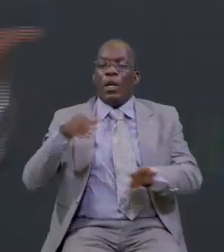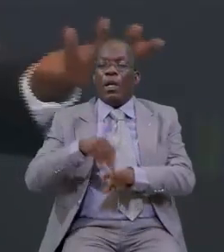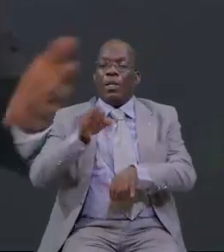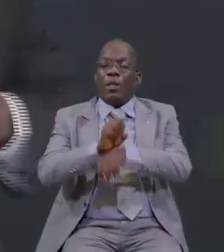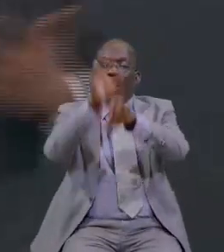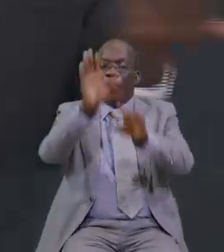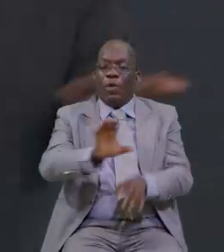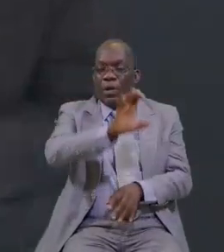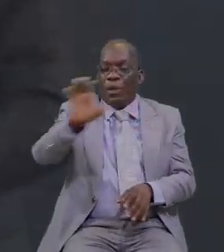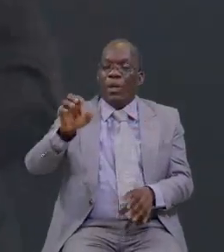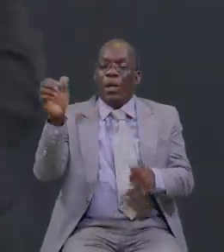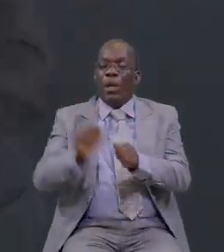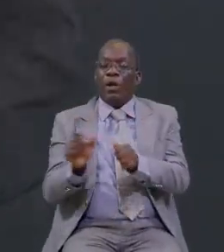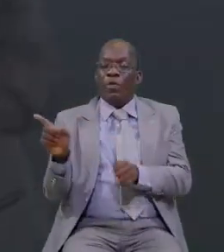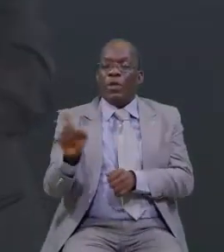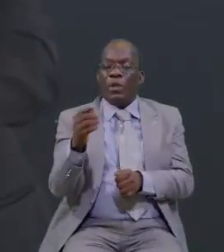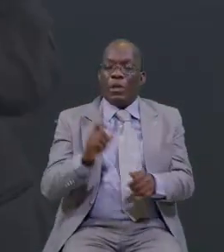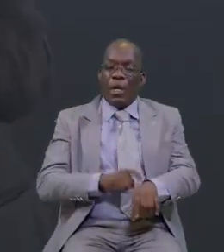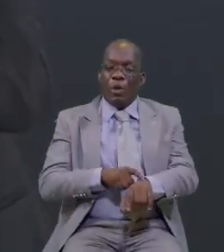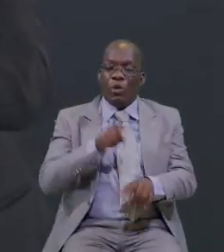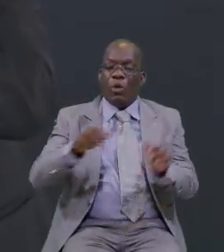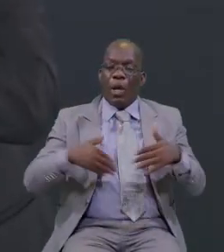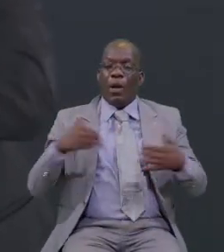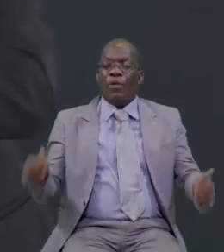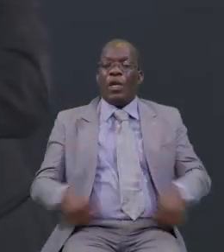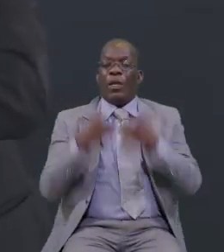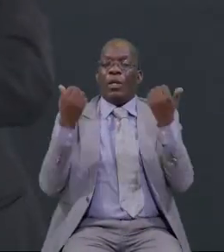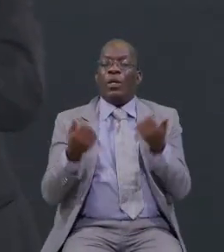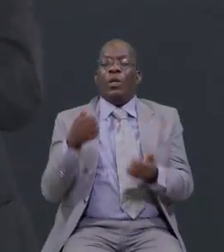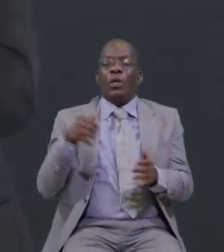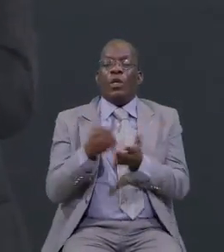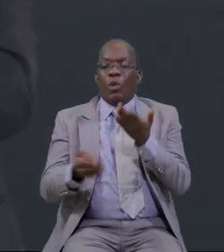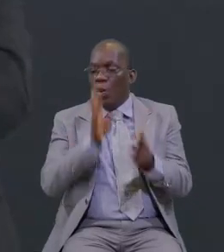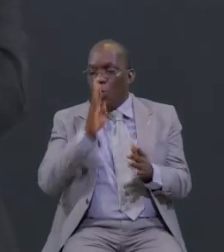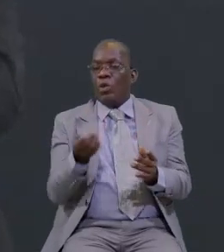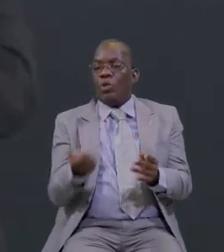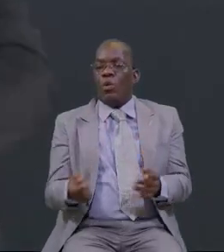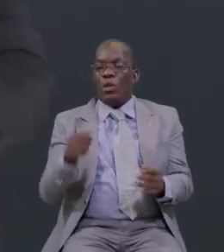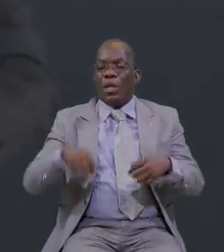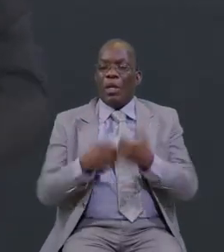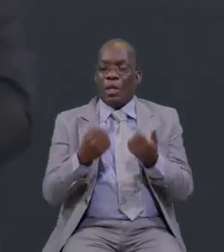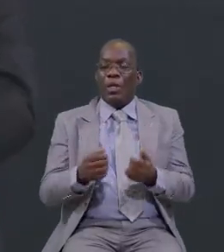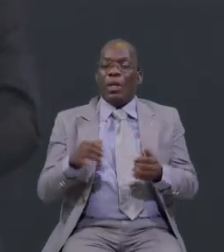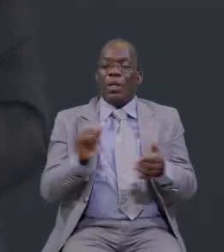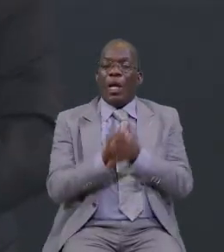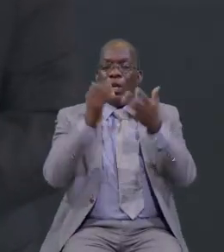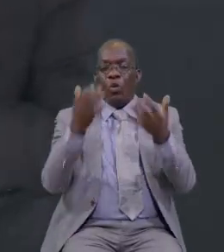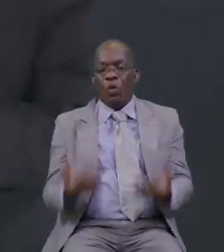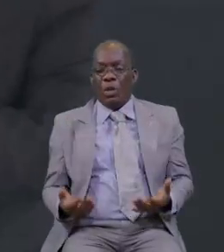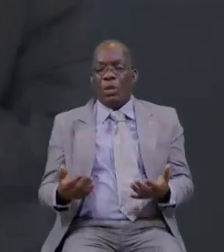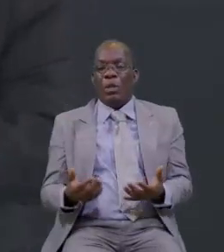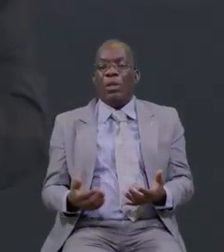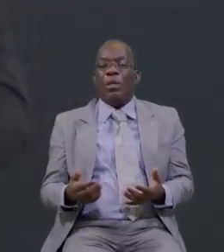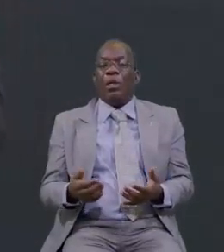challenge, it might not challenge you, a big challenge, that weight, an habitual unbelief then comes upon your life.